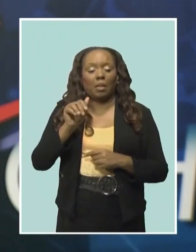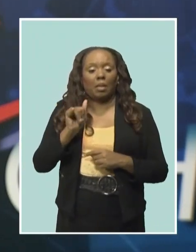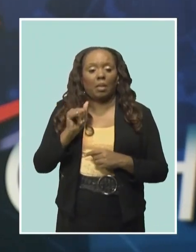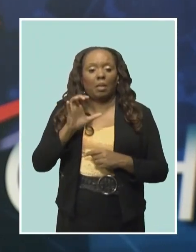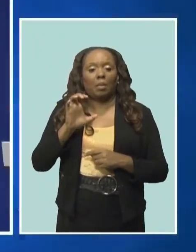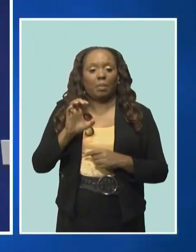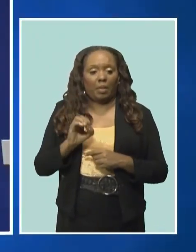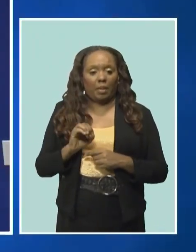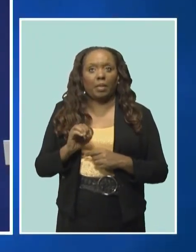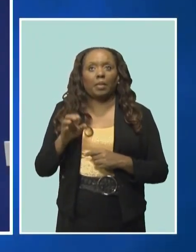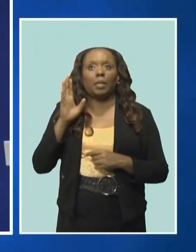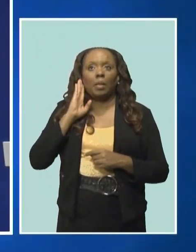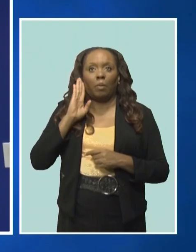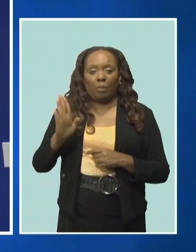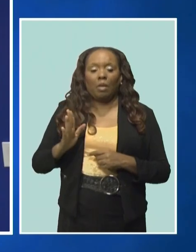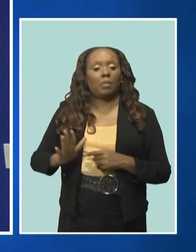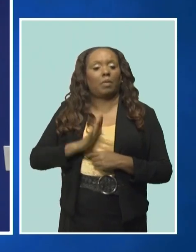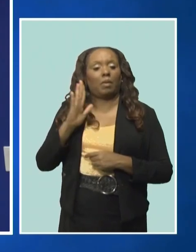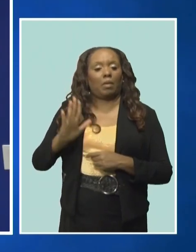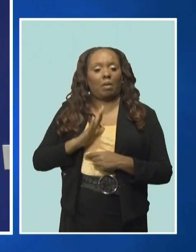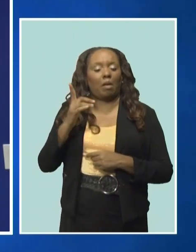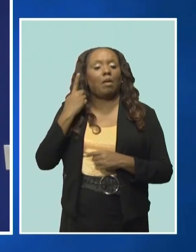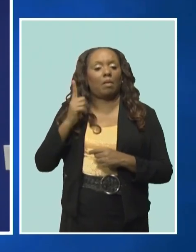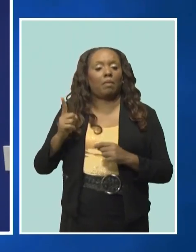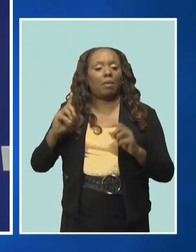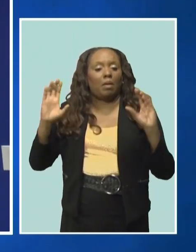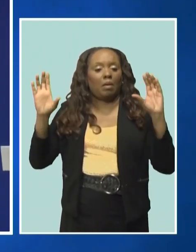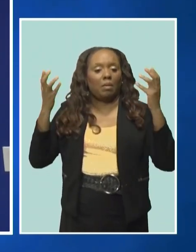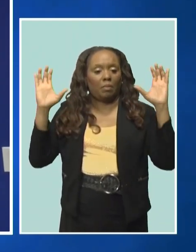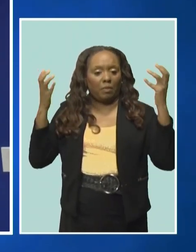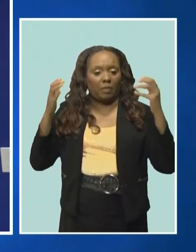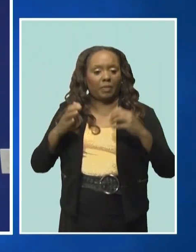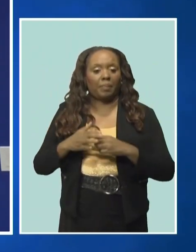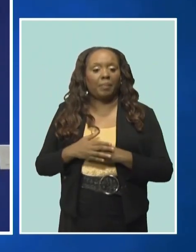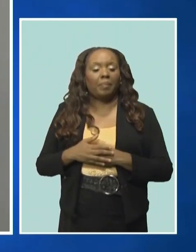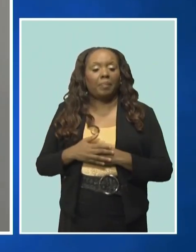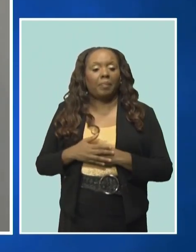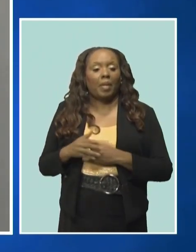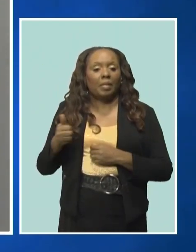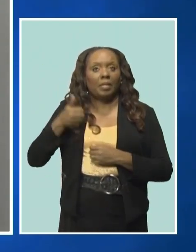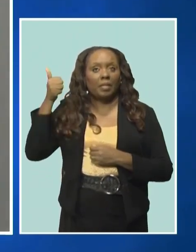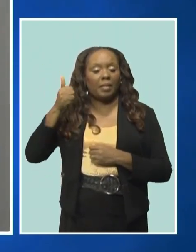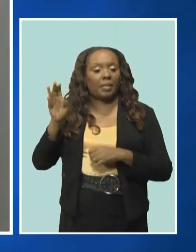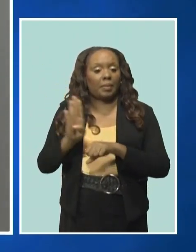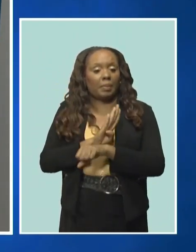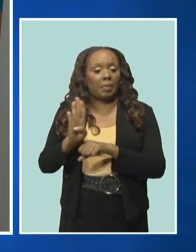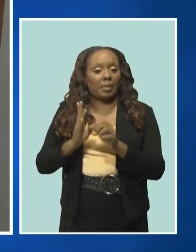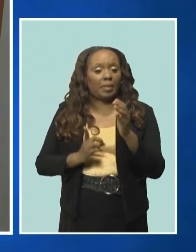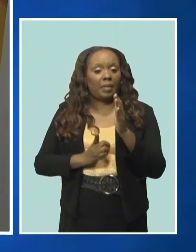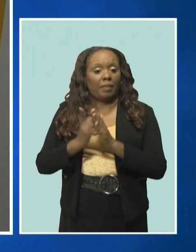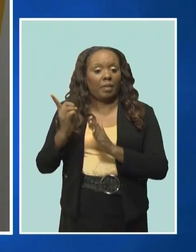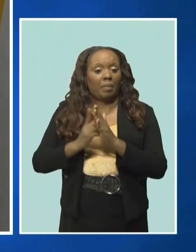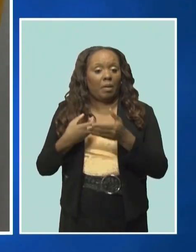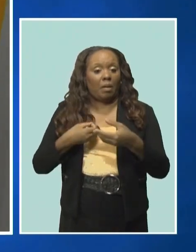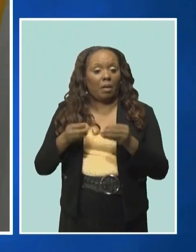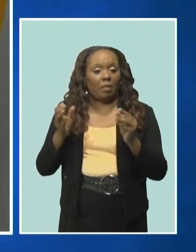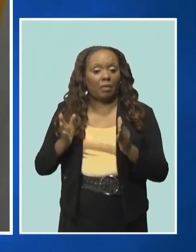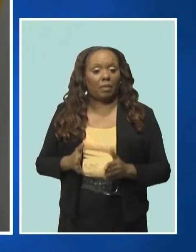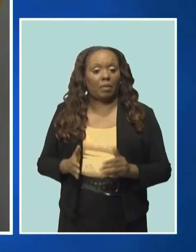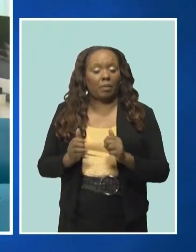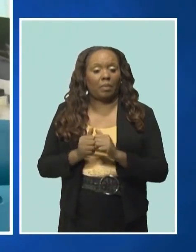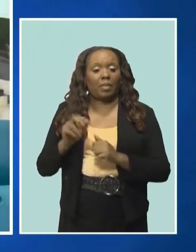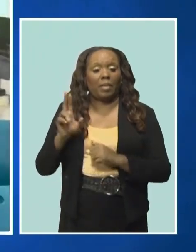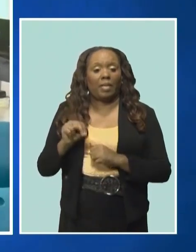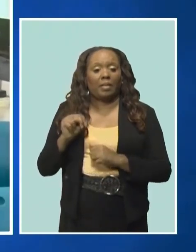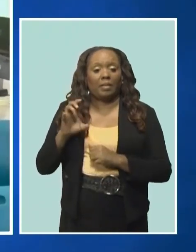the official digital payments partner of the Cropover Festival. Senior Business Development Officer with the National Cultural Foundation,